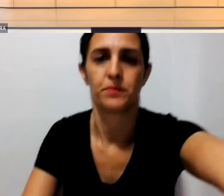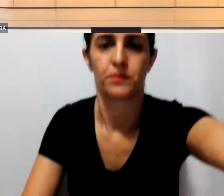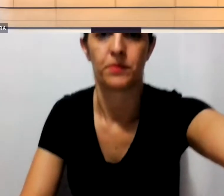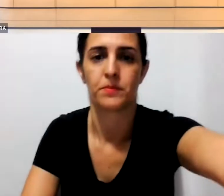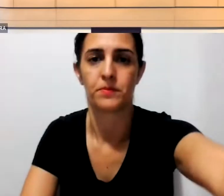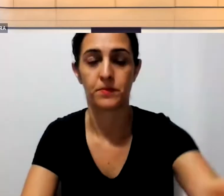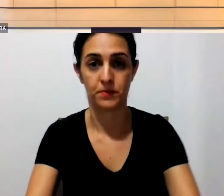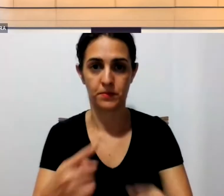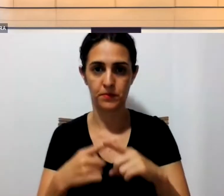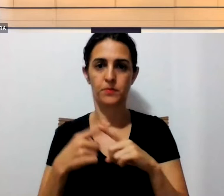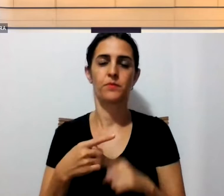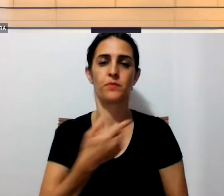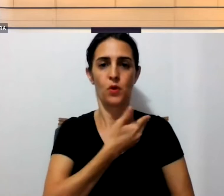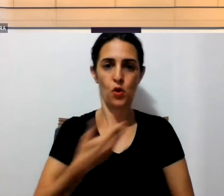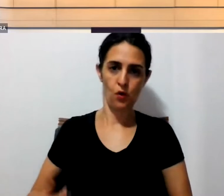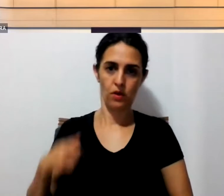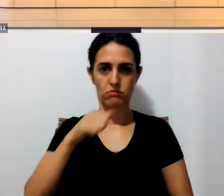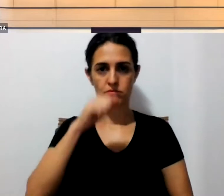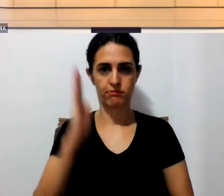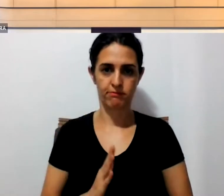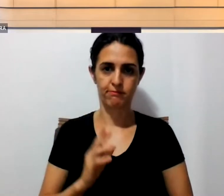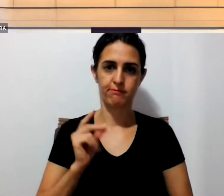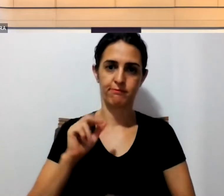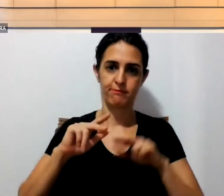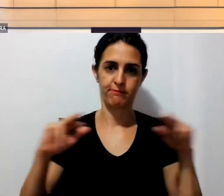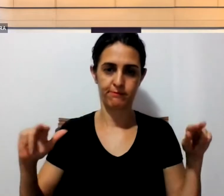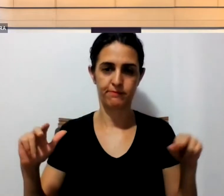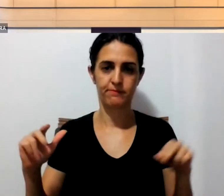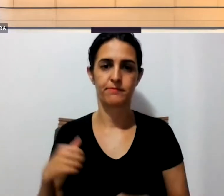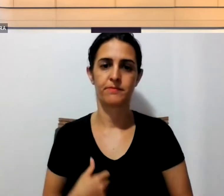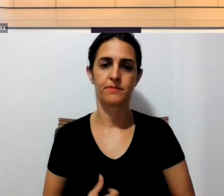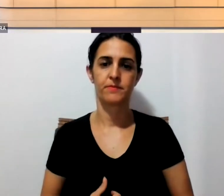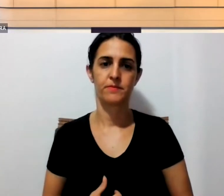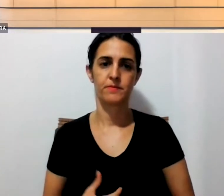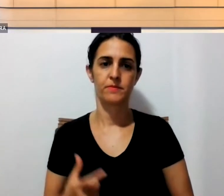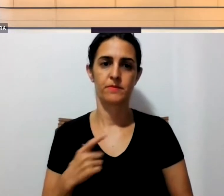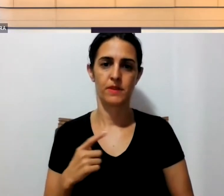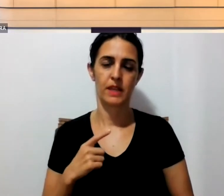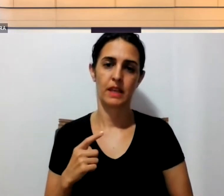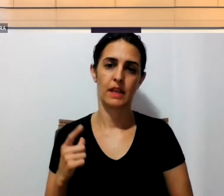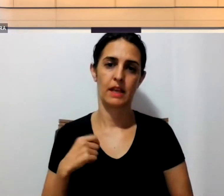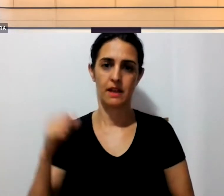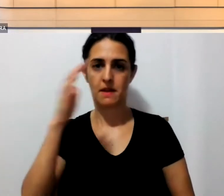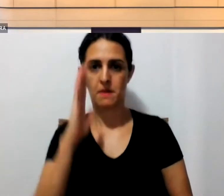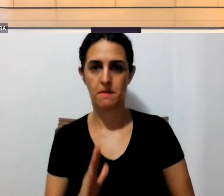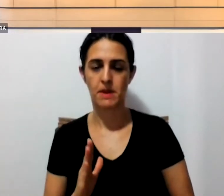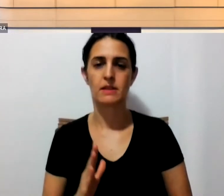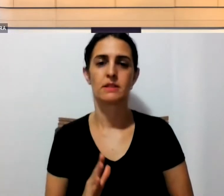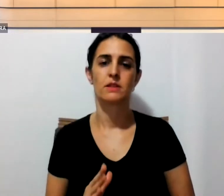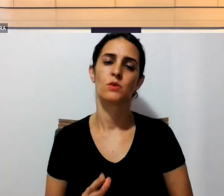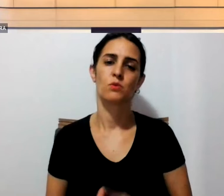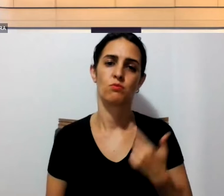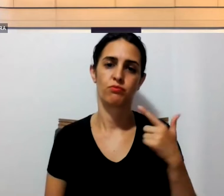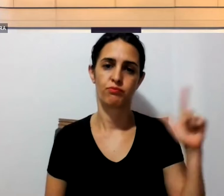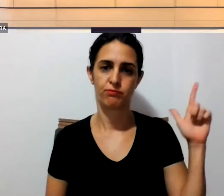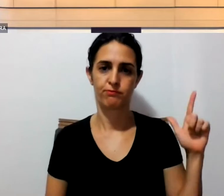G20 and G7 and other bodies in which the OECD engages. And in this position, he